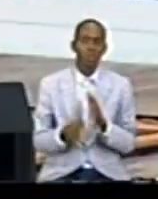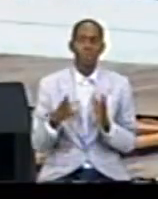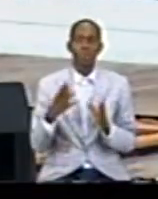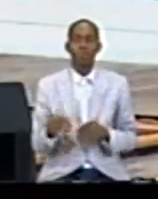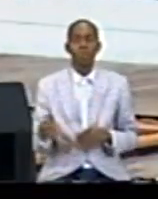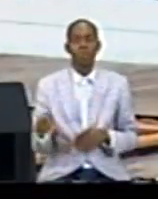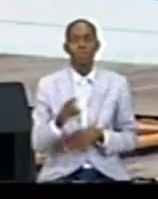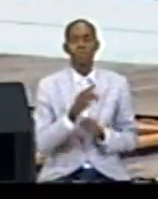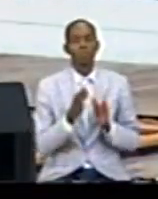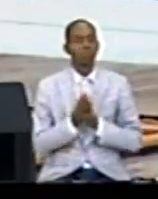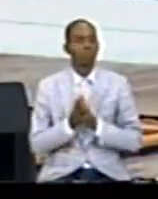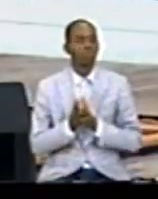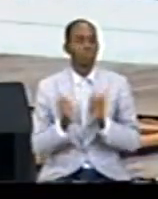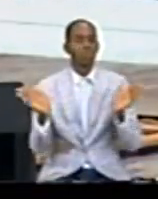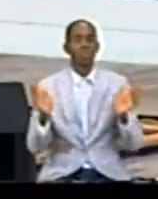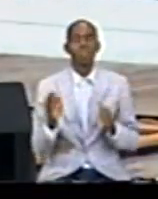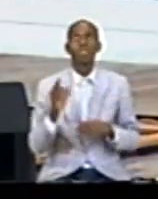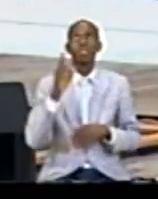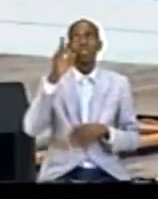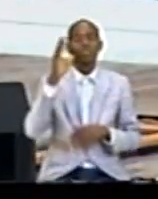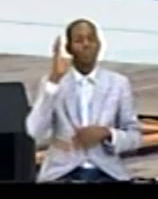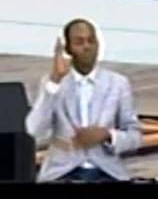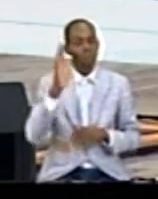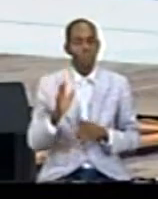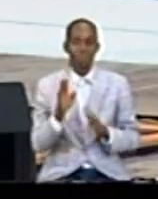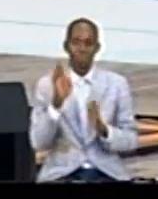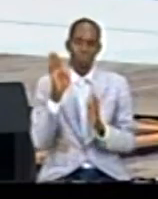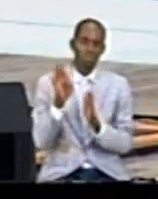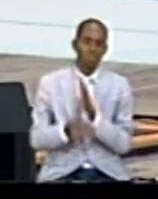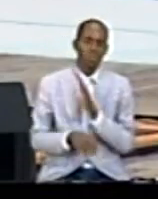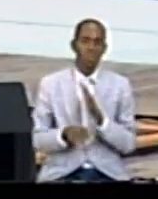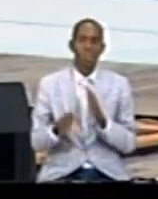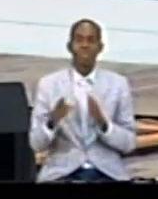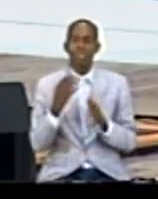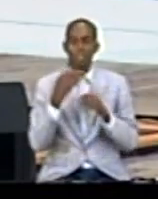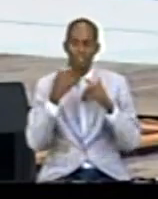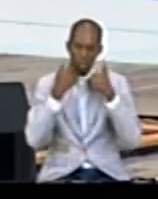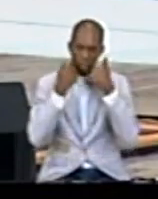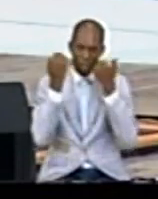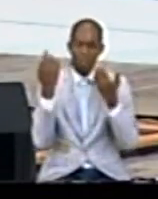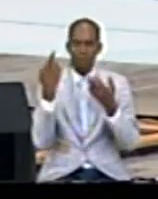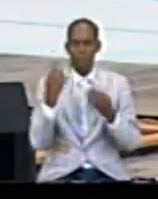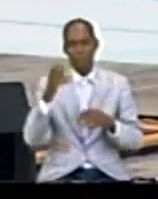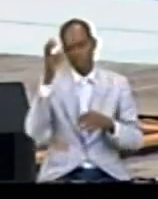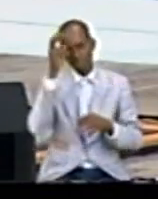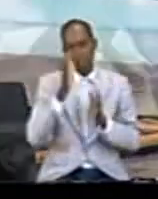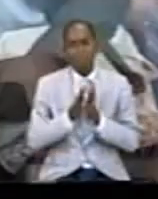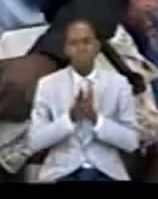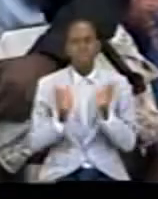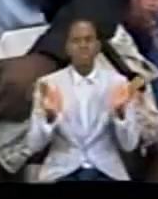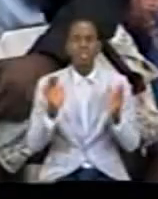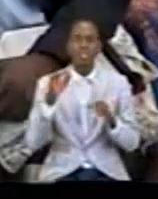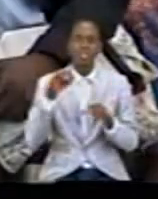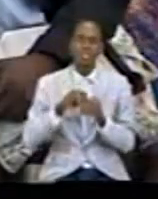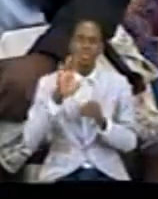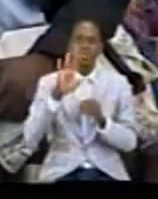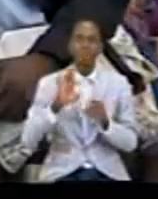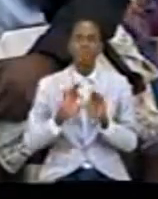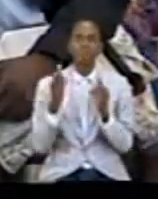openly. He will disgrace the devil openly in your family.